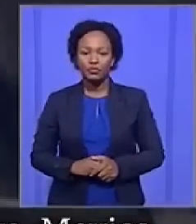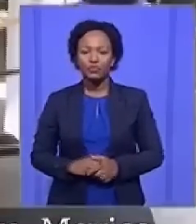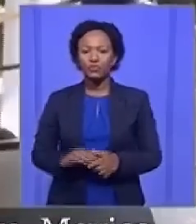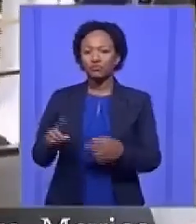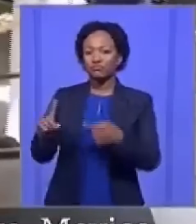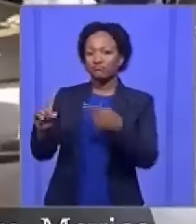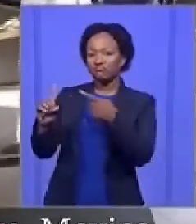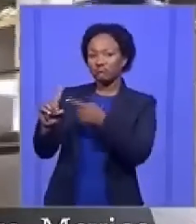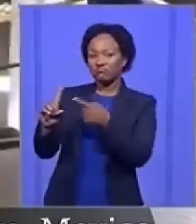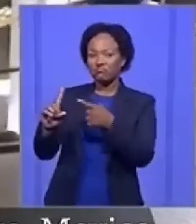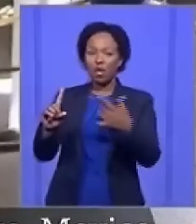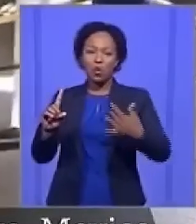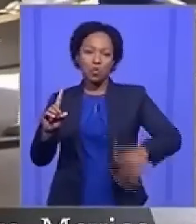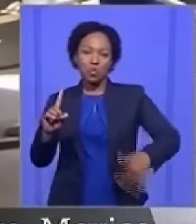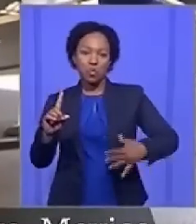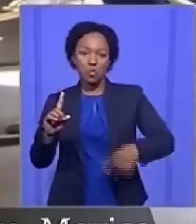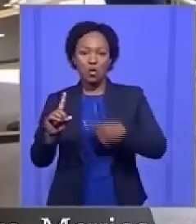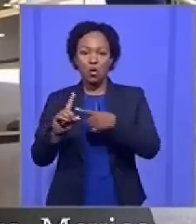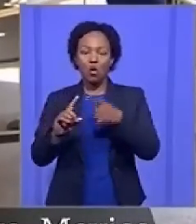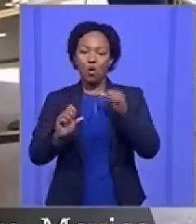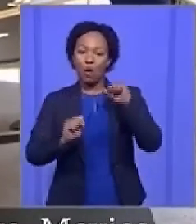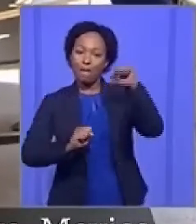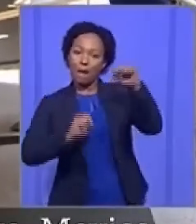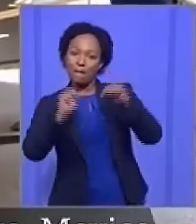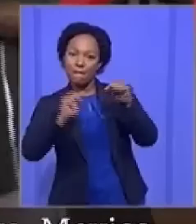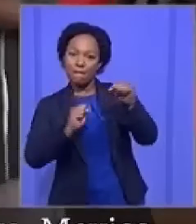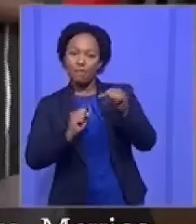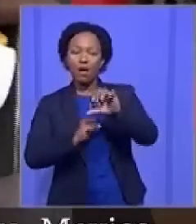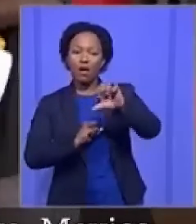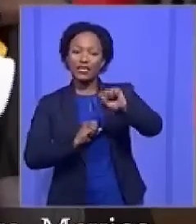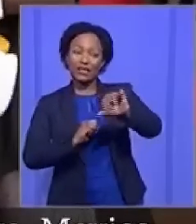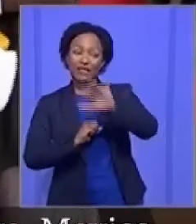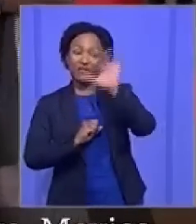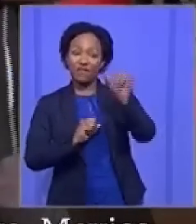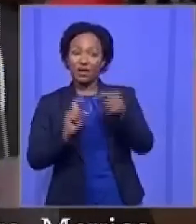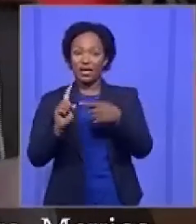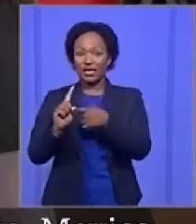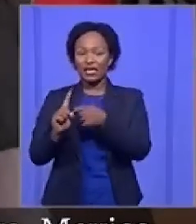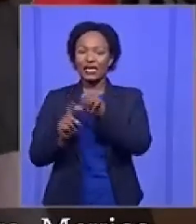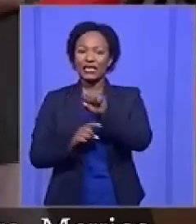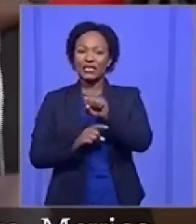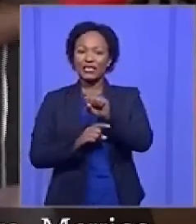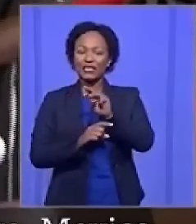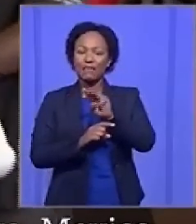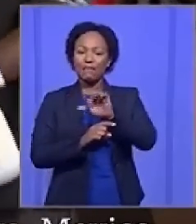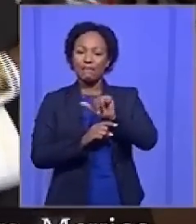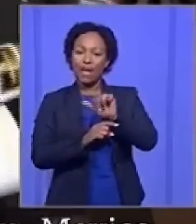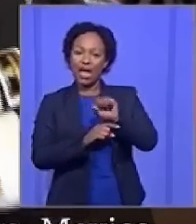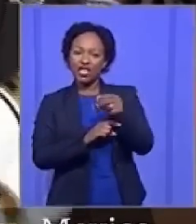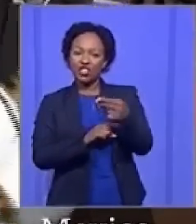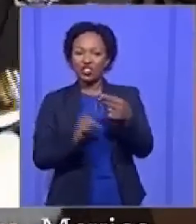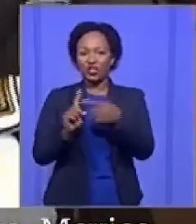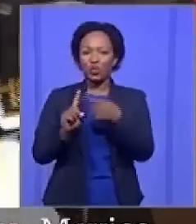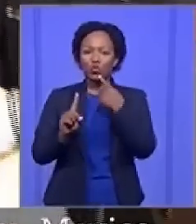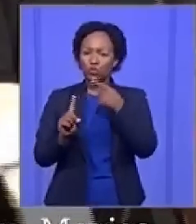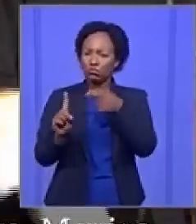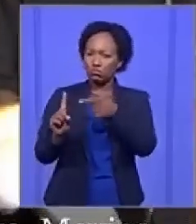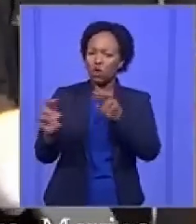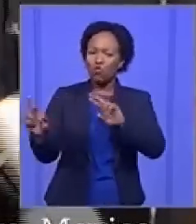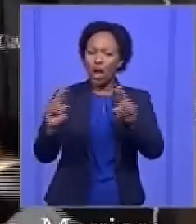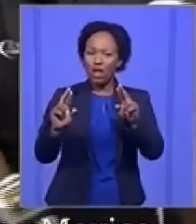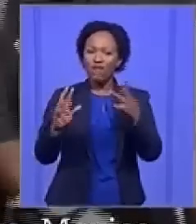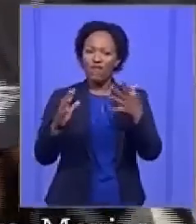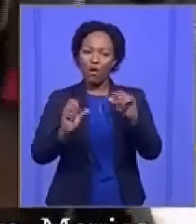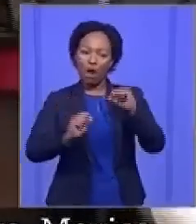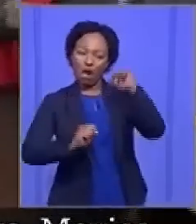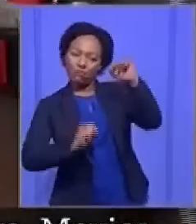Mampudi wa boimabebe papading ya ditebele wa Afrika Borwa Simangele Smash Harebe o re o malalalaotswe bakeng sa